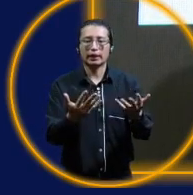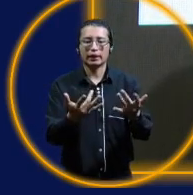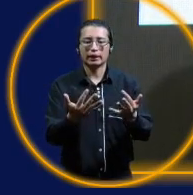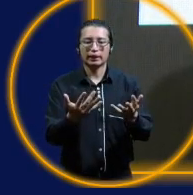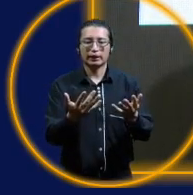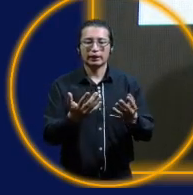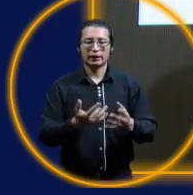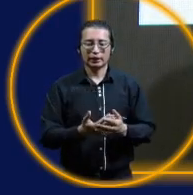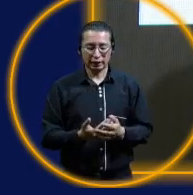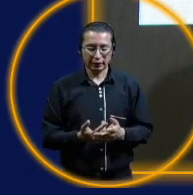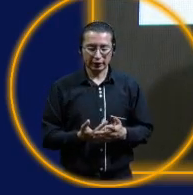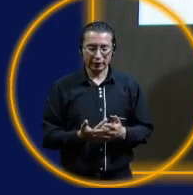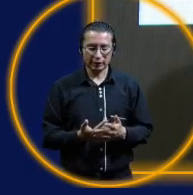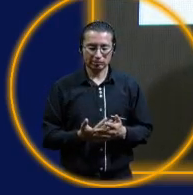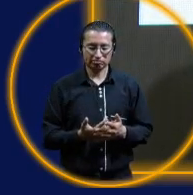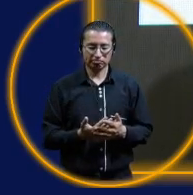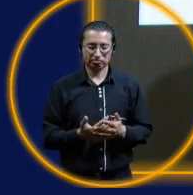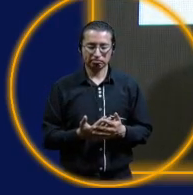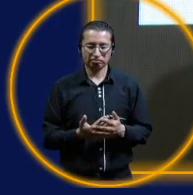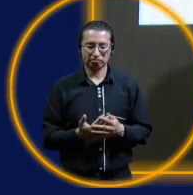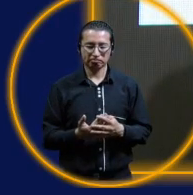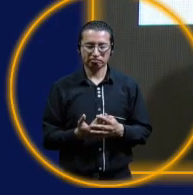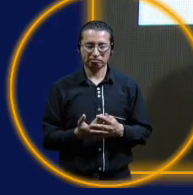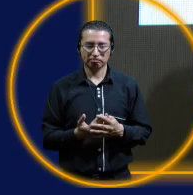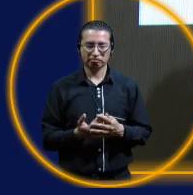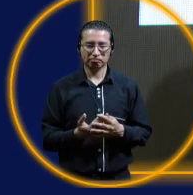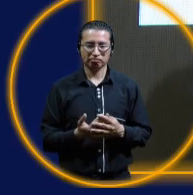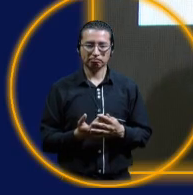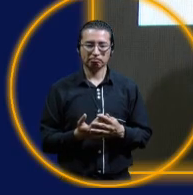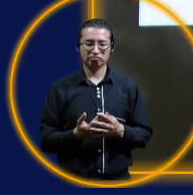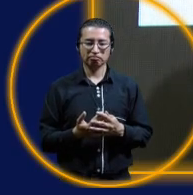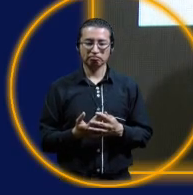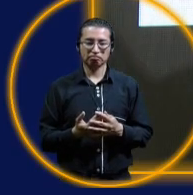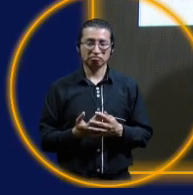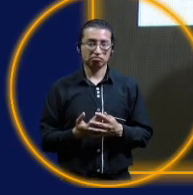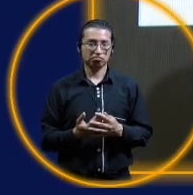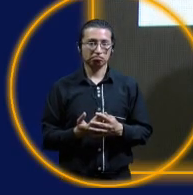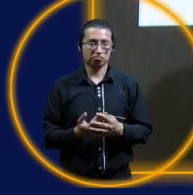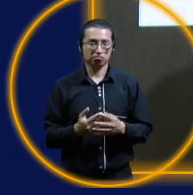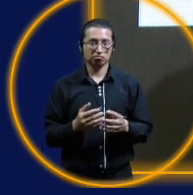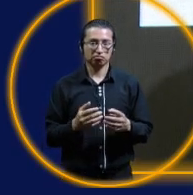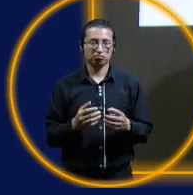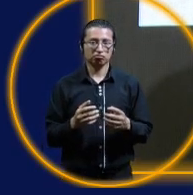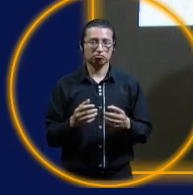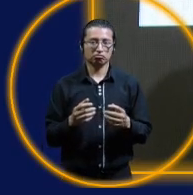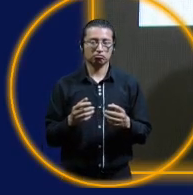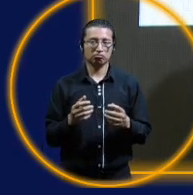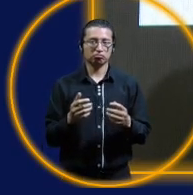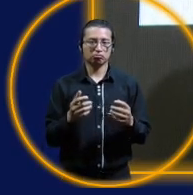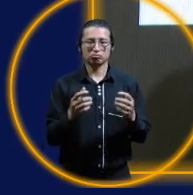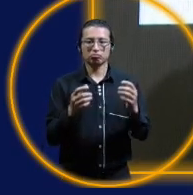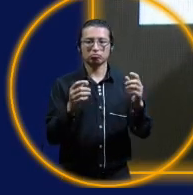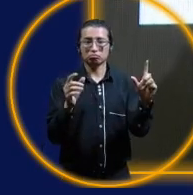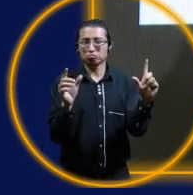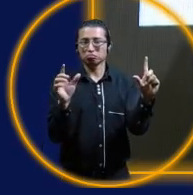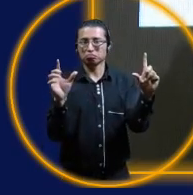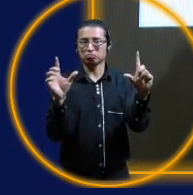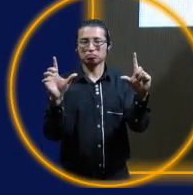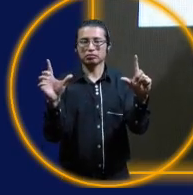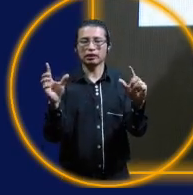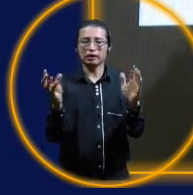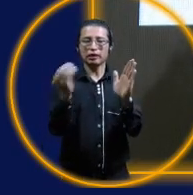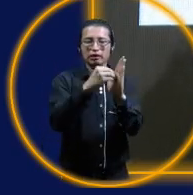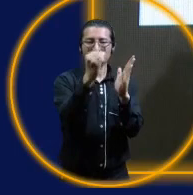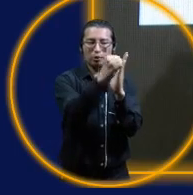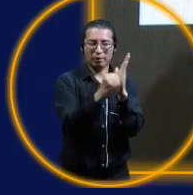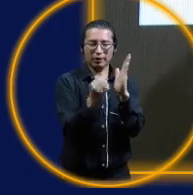out, what do people like to see on this platform? What do I like to see? What do I want to make? And see if there's